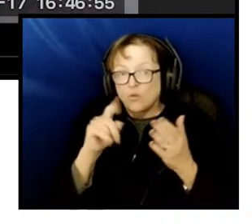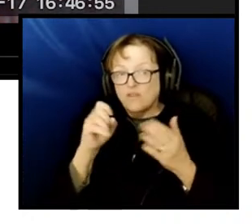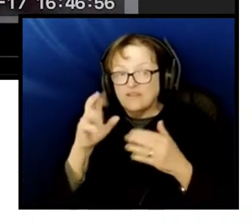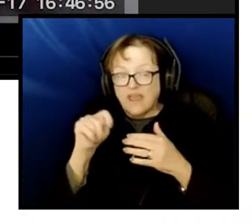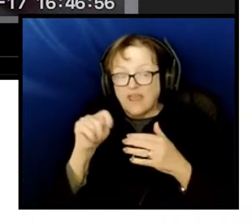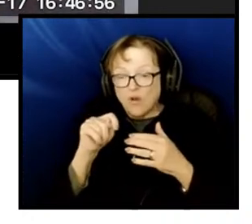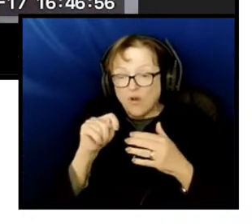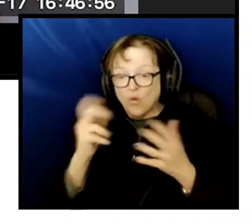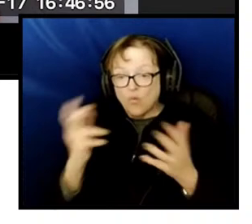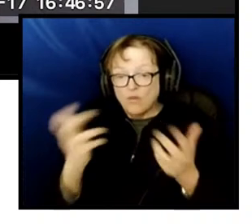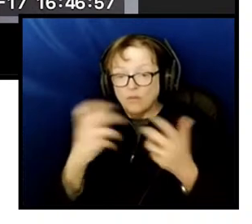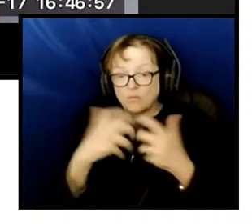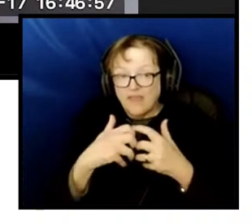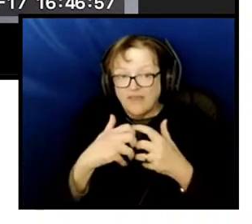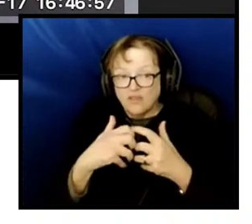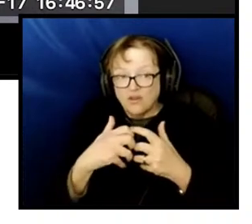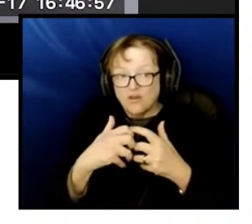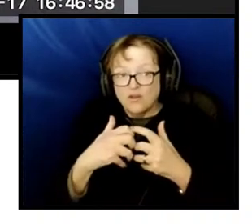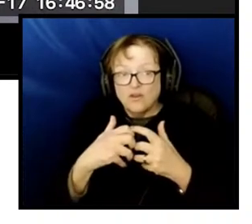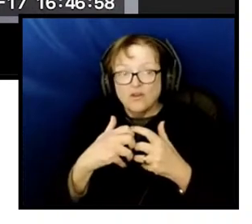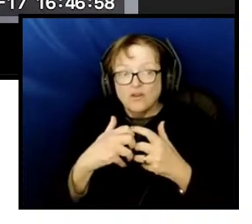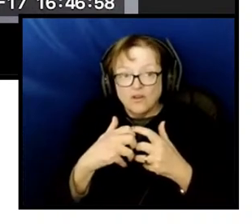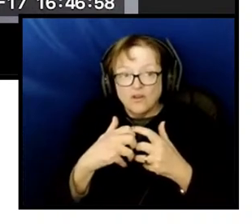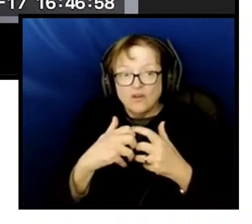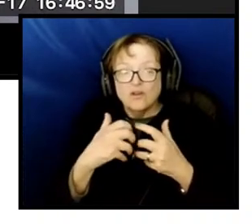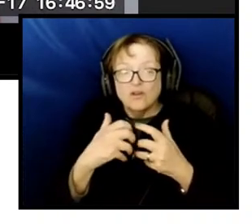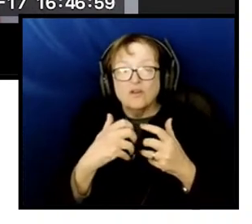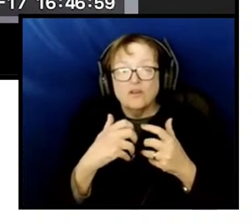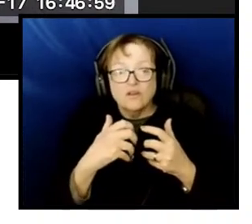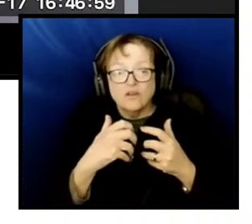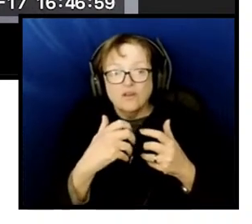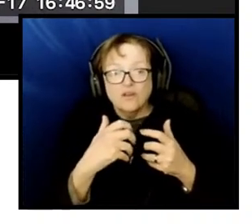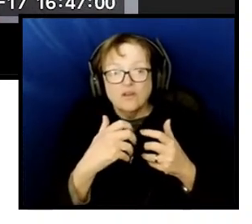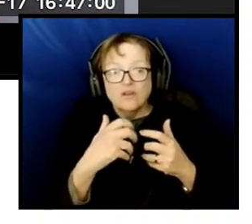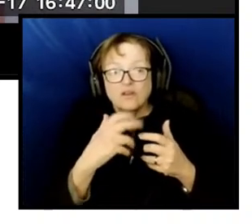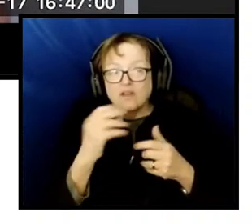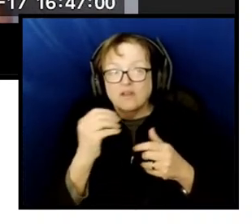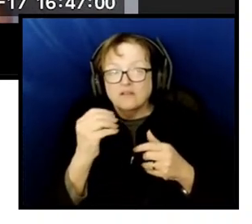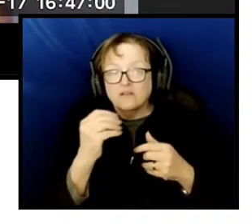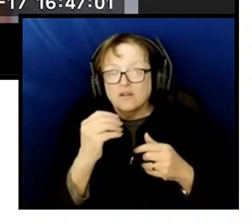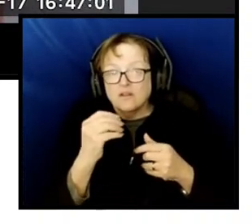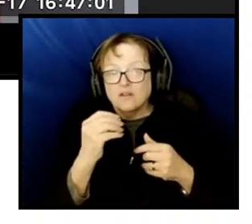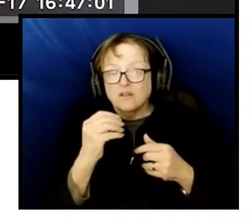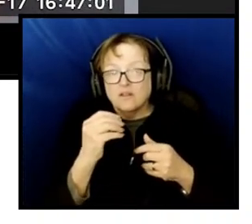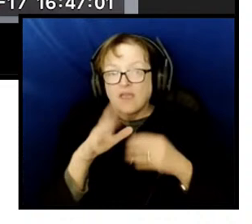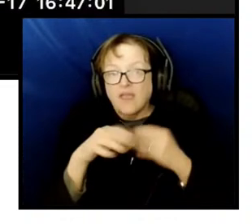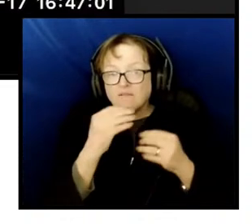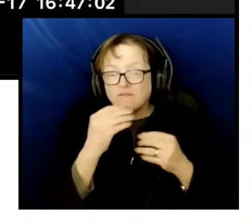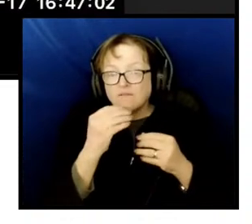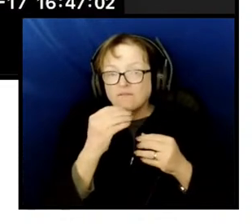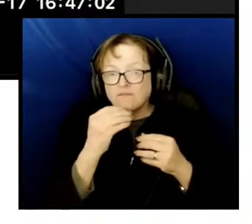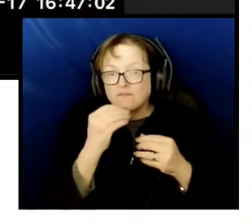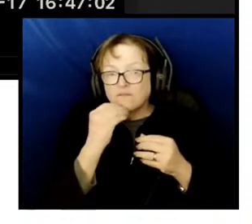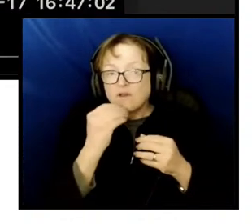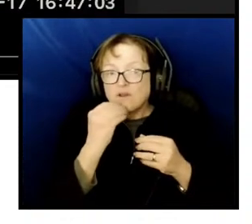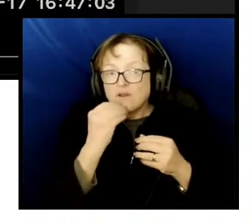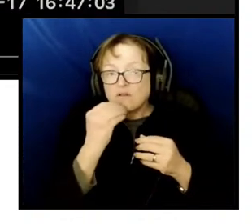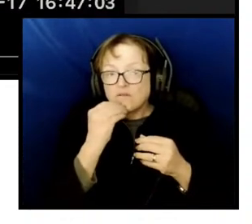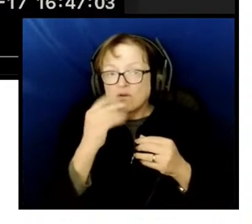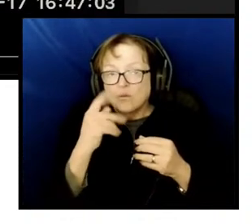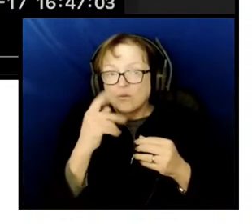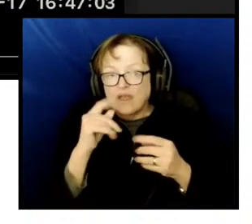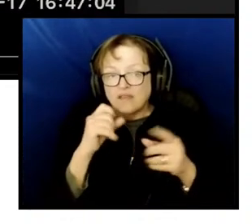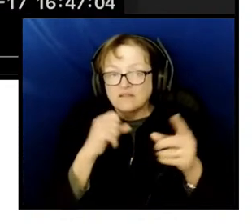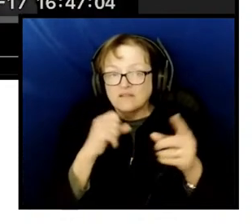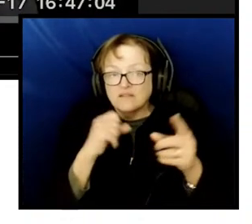all the first herbs and where I began like playing with plants. I was just about to say